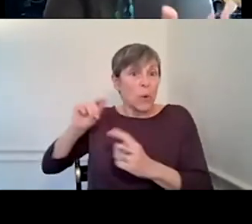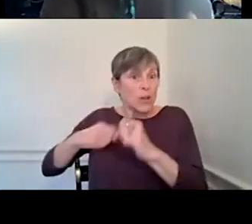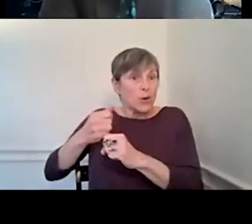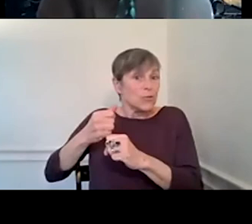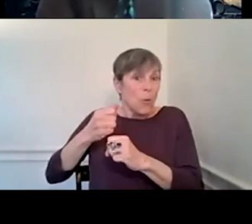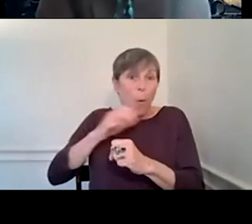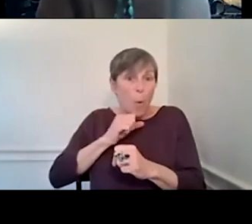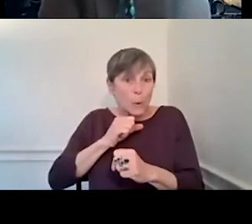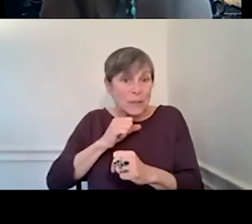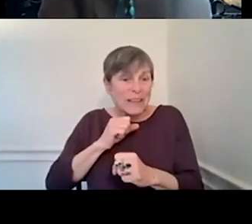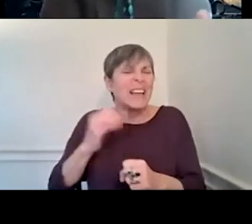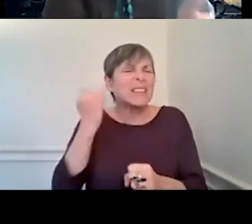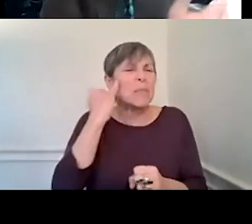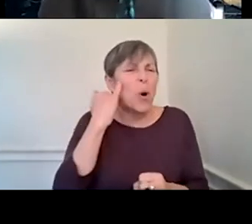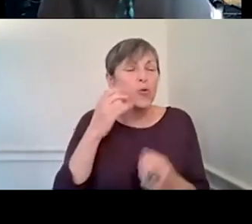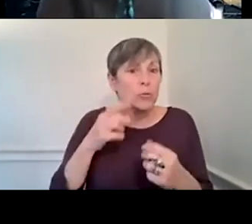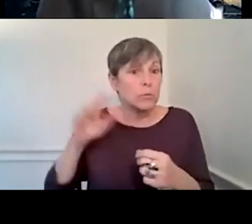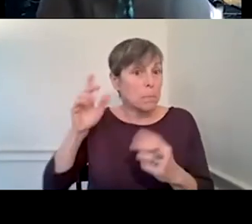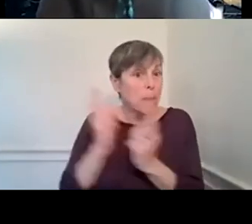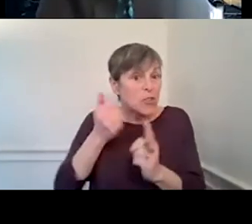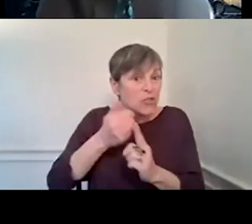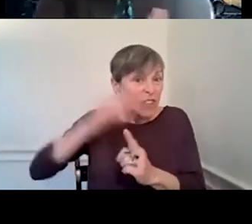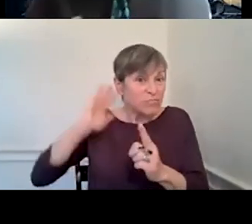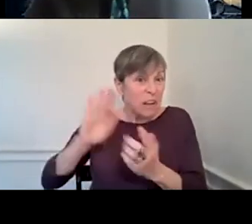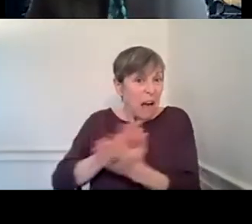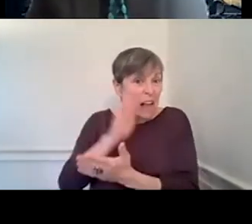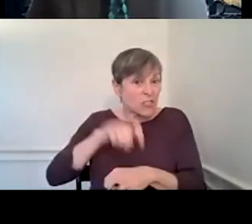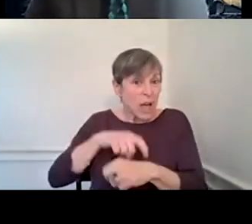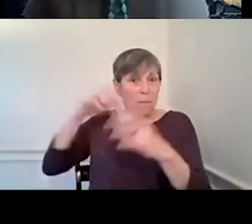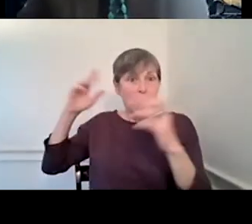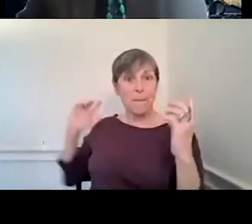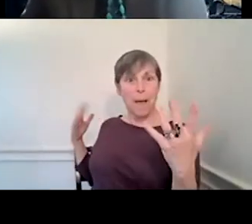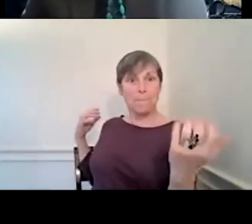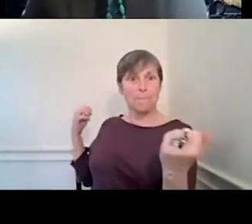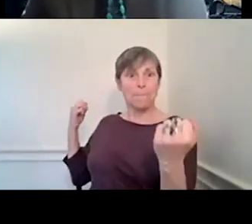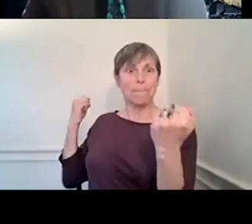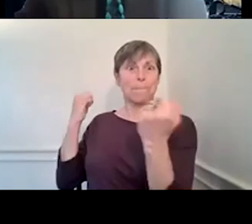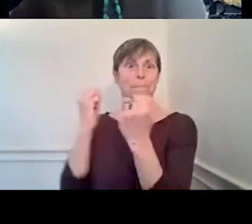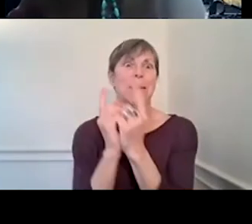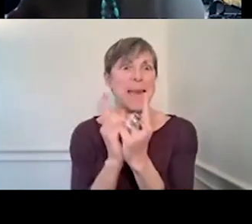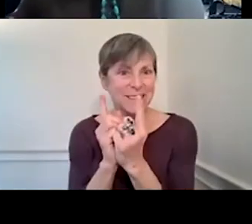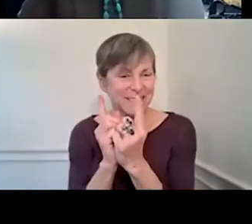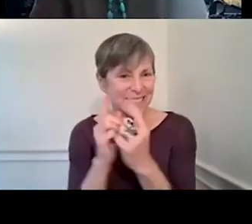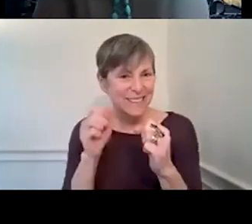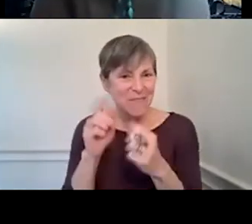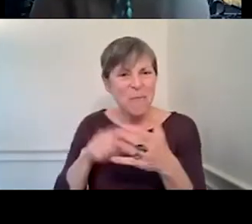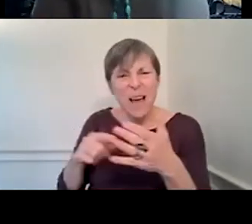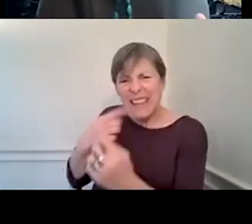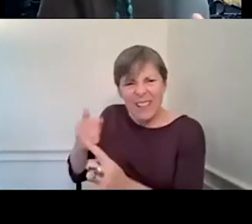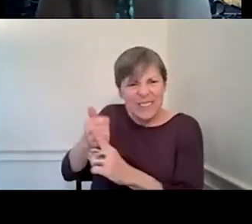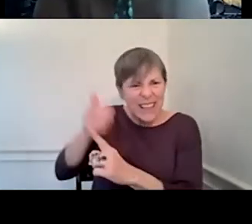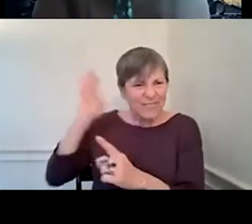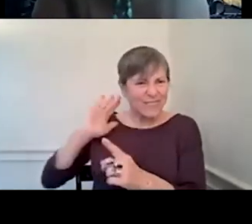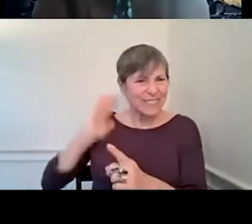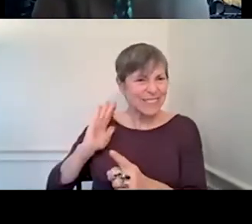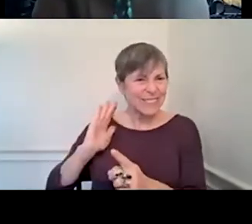and, figuring out where you're planning to go? So did you ever doubt yourself? How did you overcome it? And what would